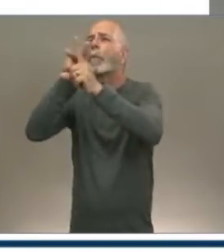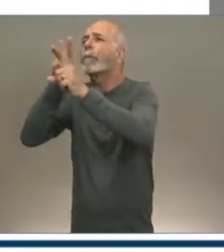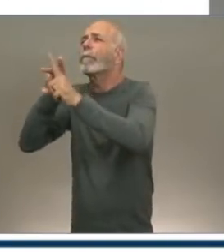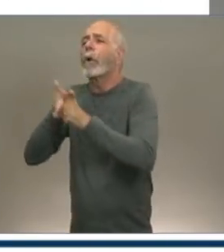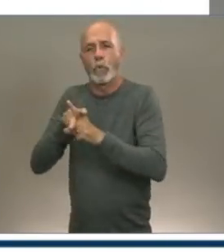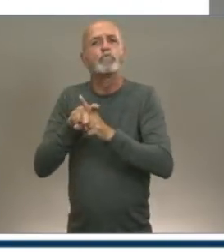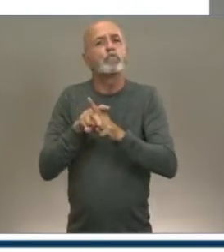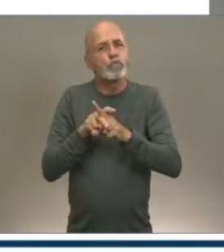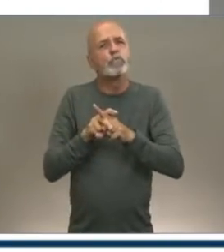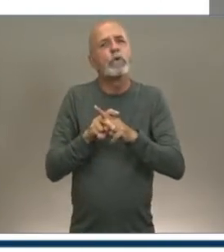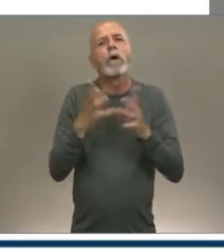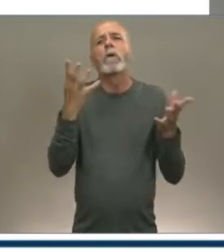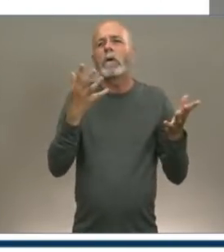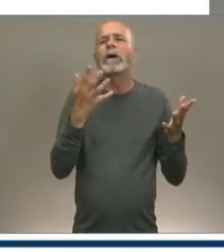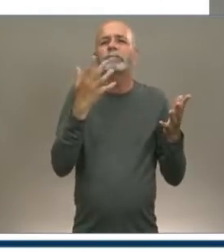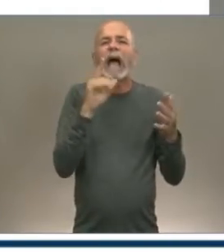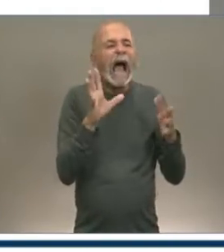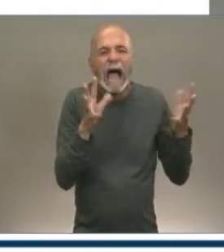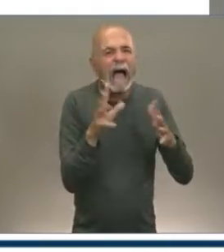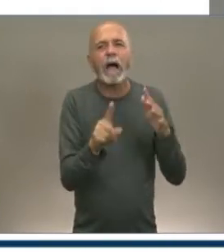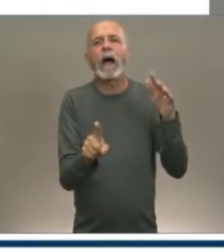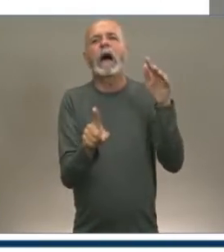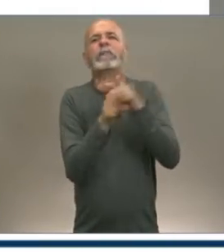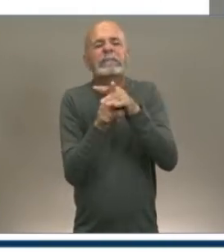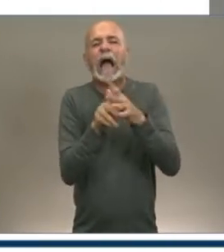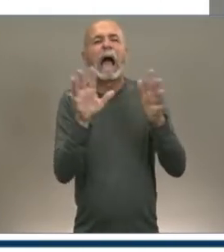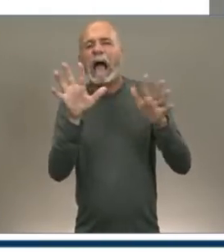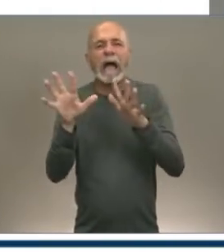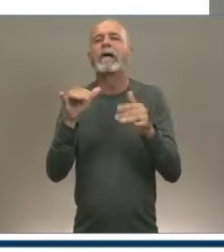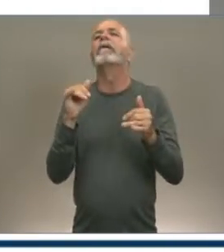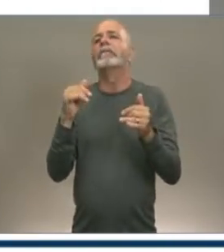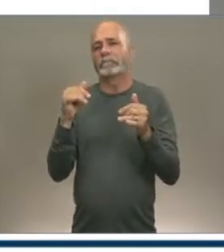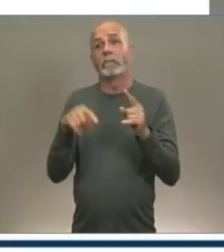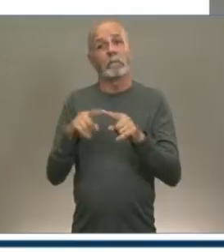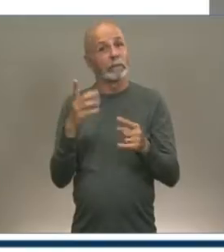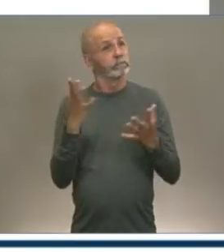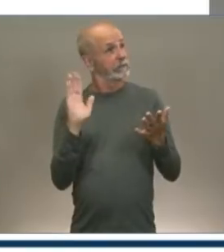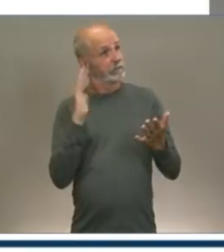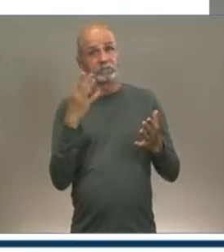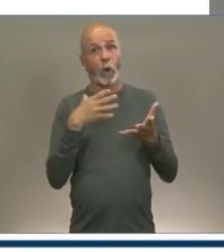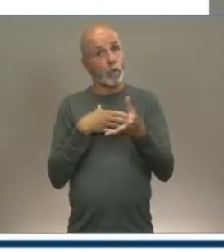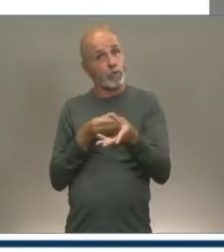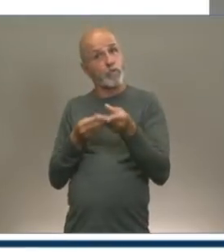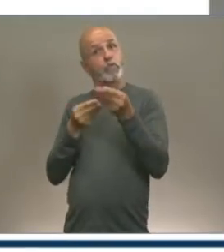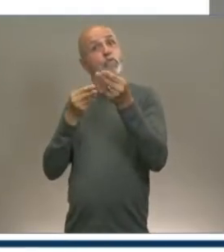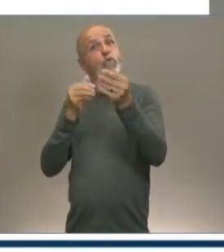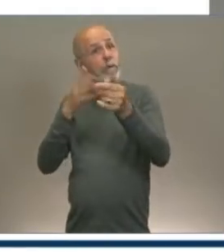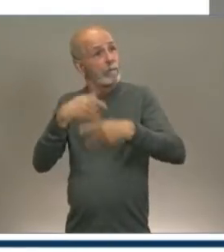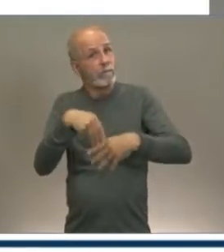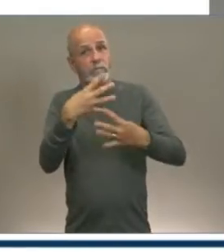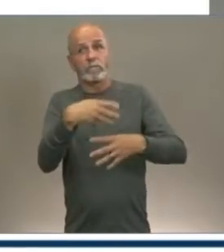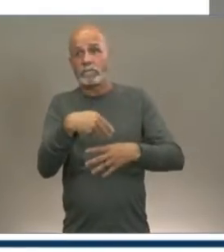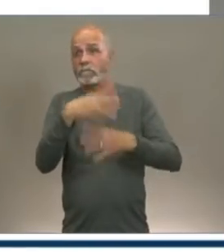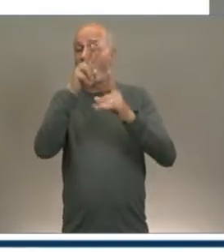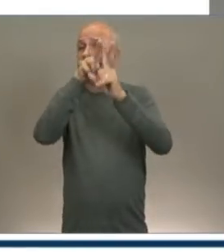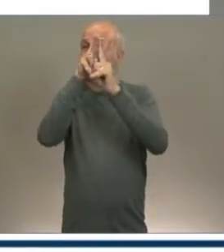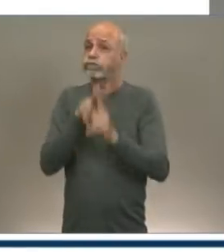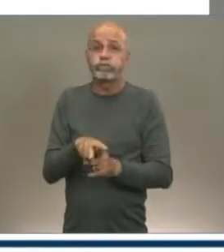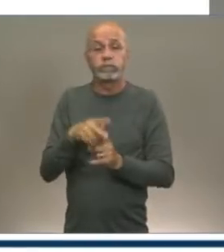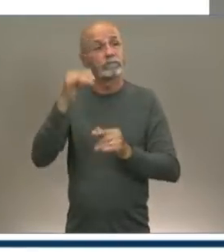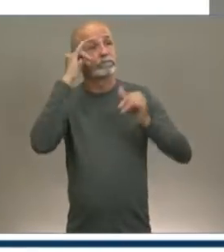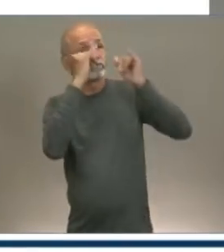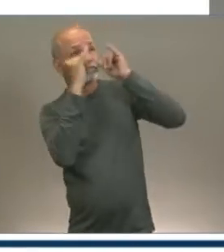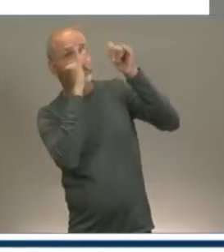and convenient to book an appointment online or by phone. We're one of the few provinces that has this, and a key piece